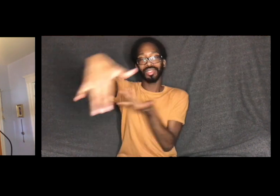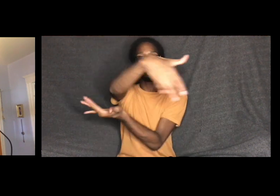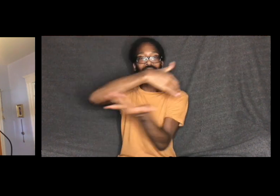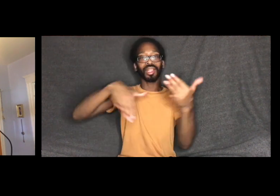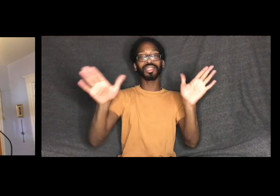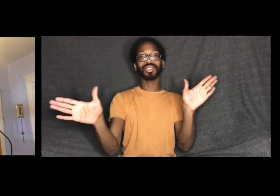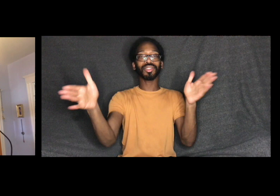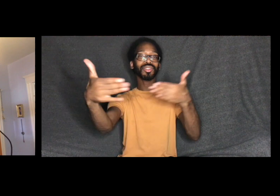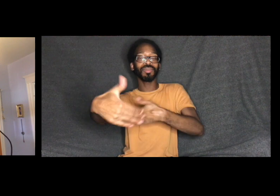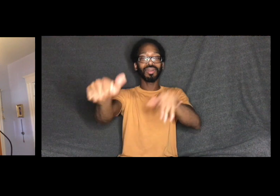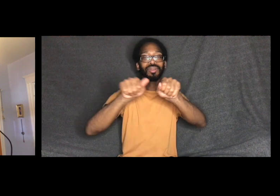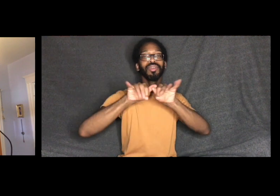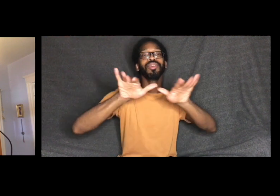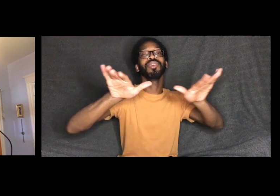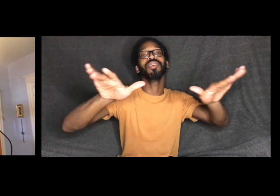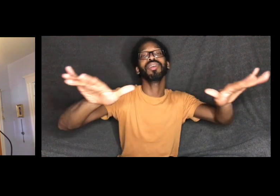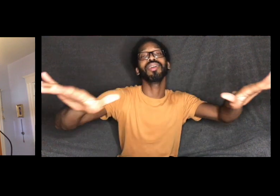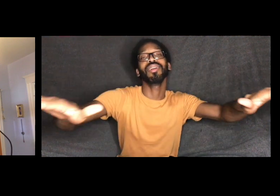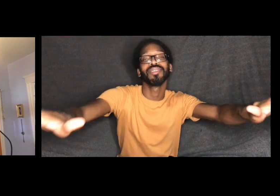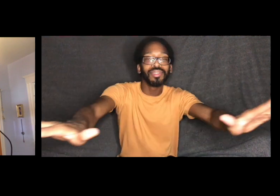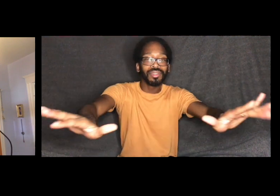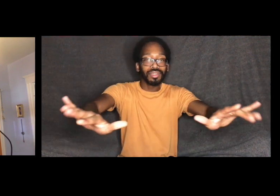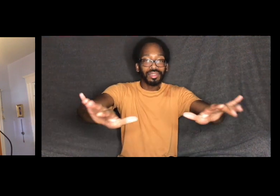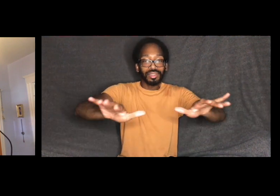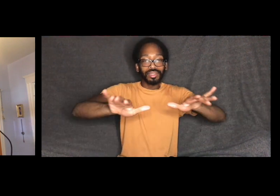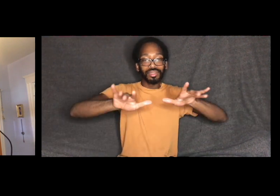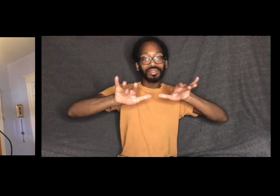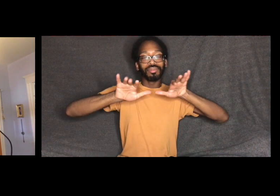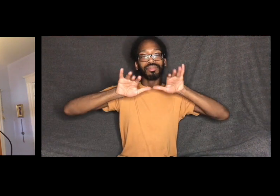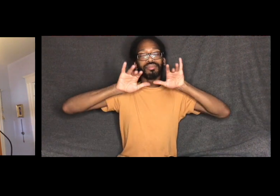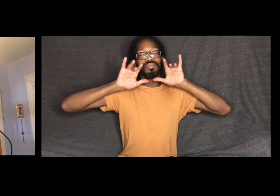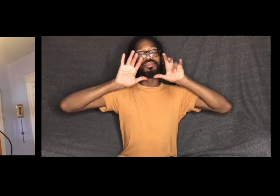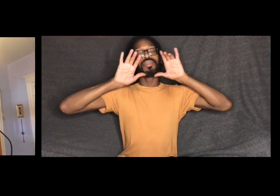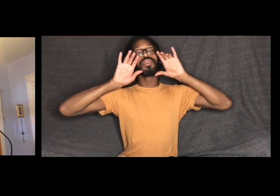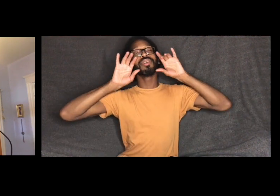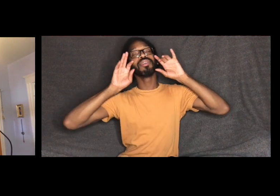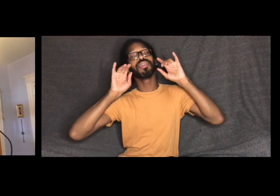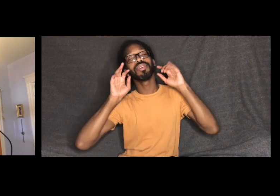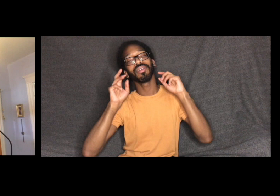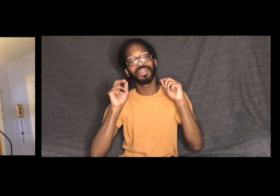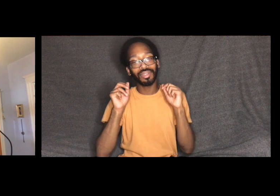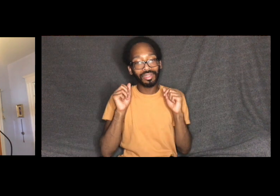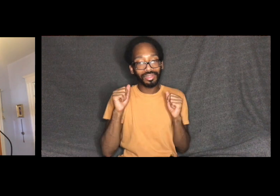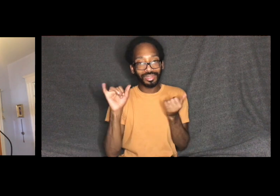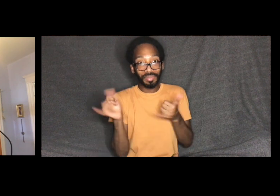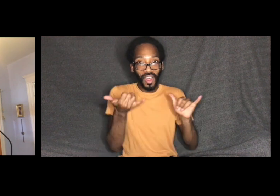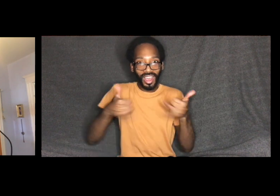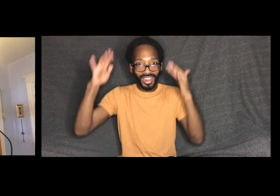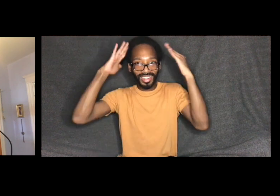the room. We revel in its lovely mist. Oh goody, there's a party